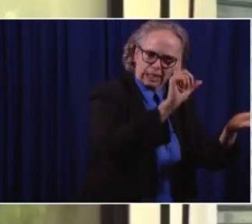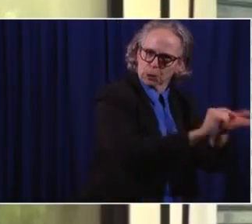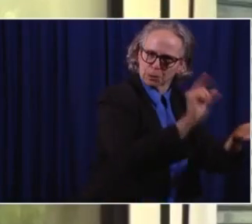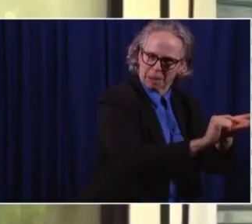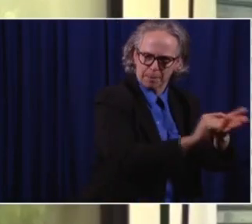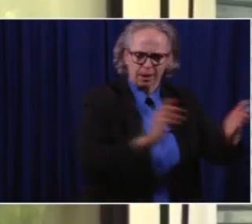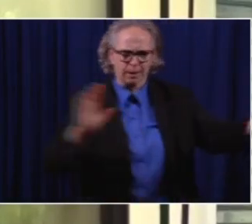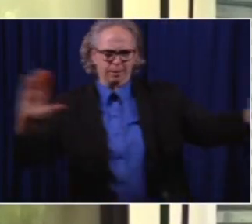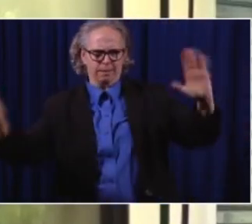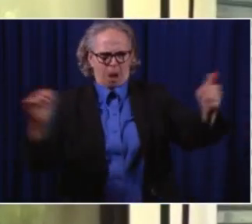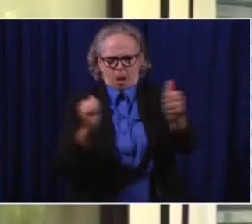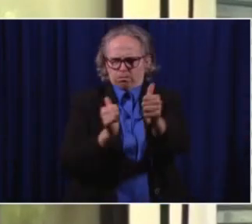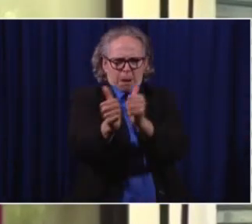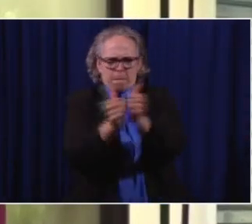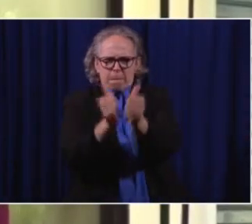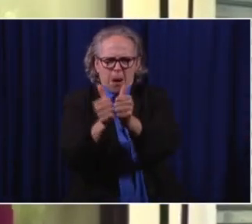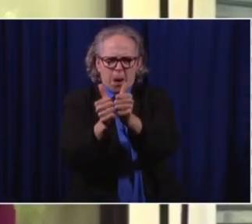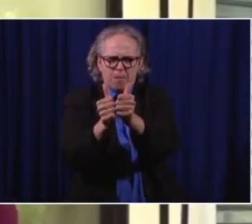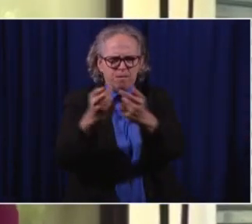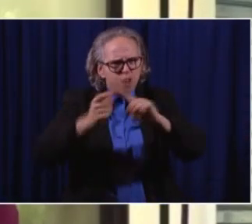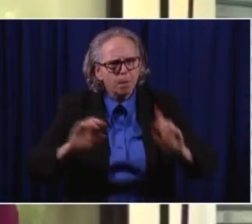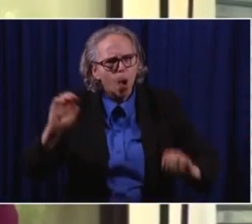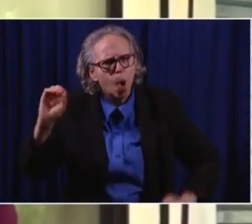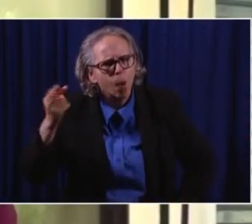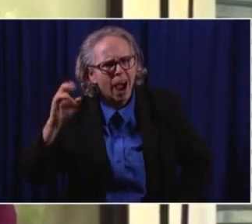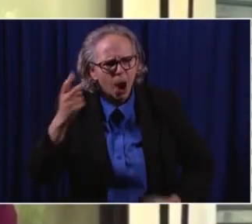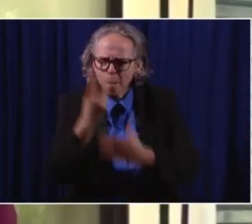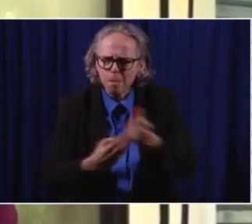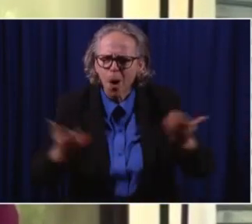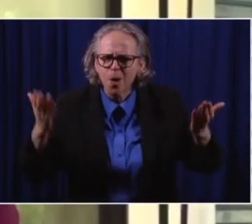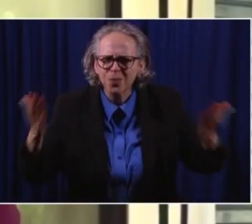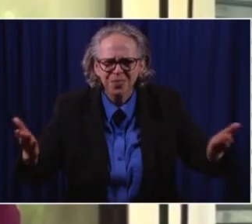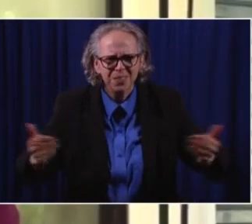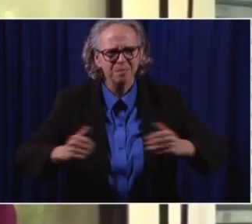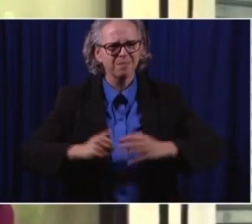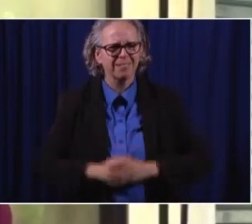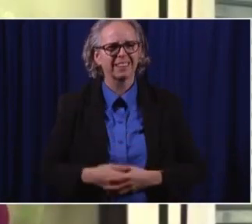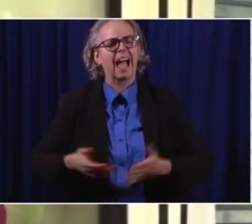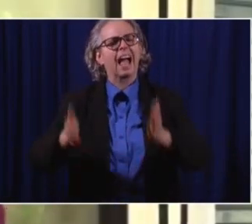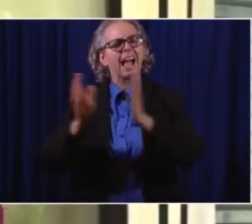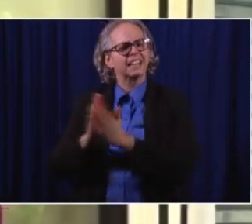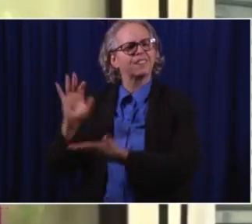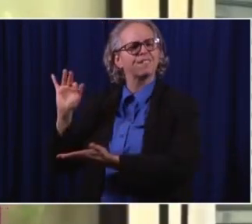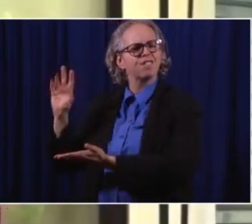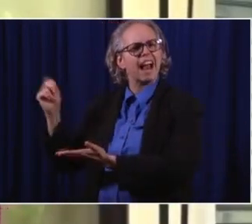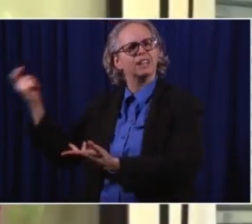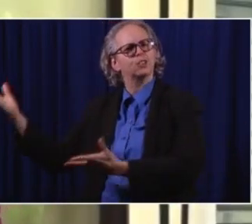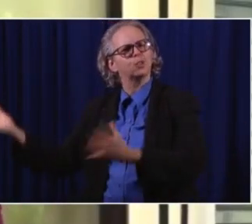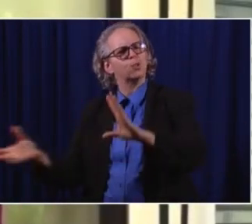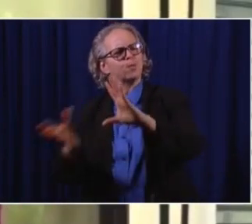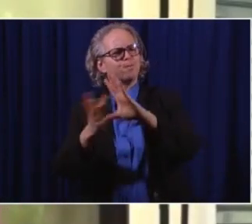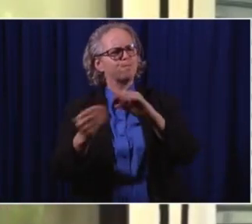show. So I'm going to have Fran talk a little bit about Mrs. Harding.